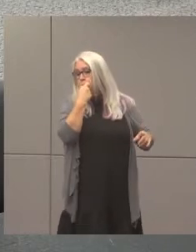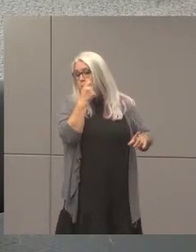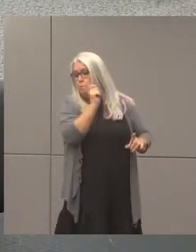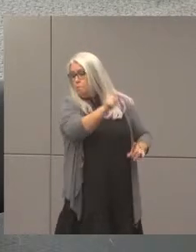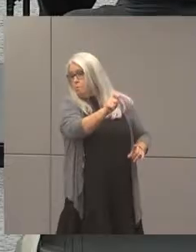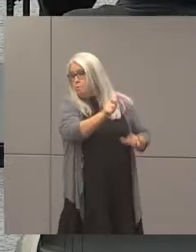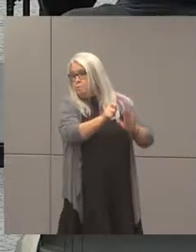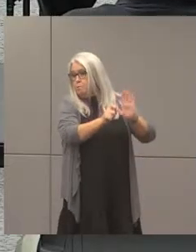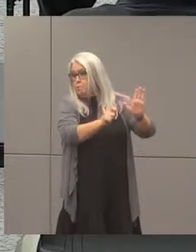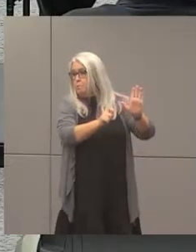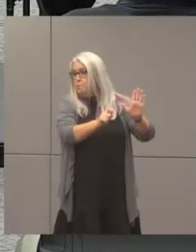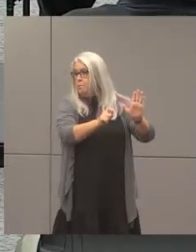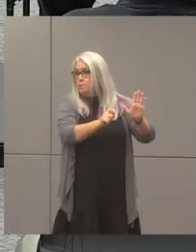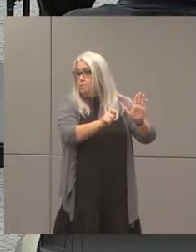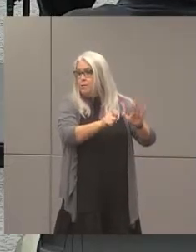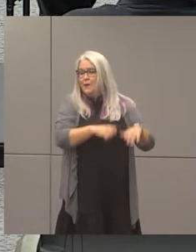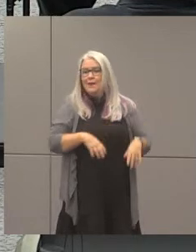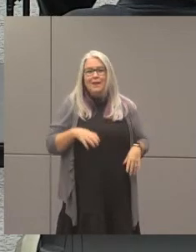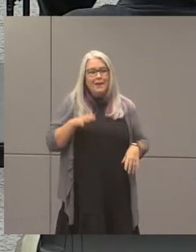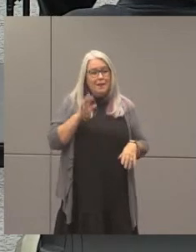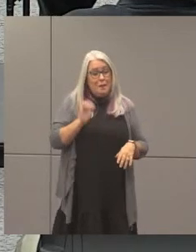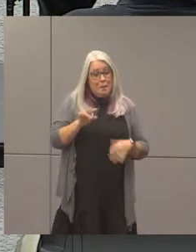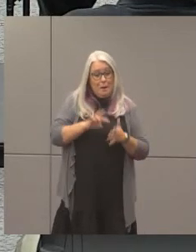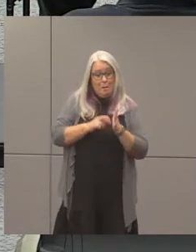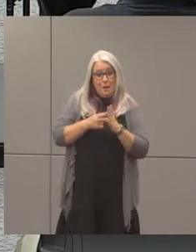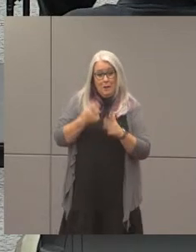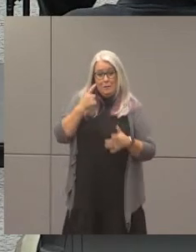Which indicates to me that